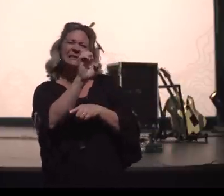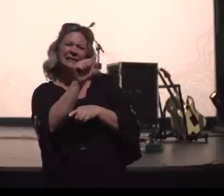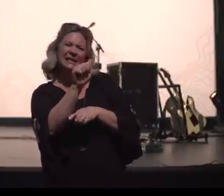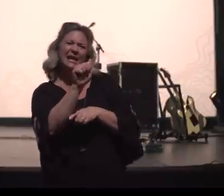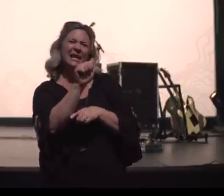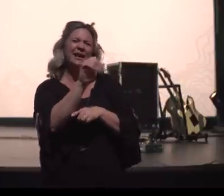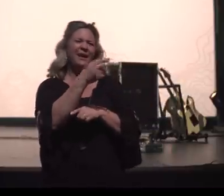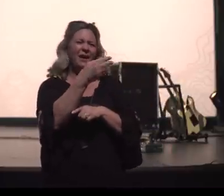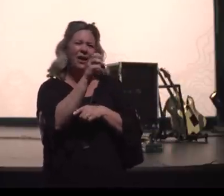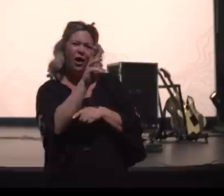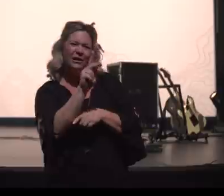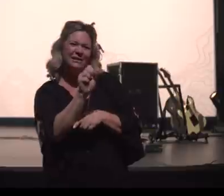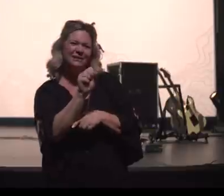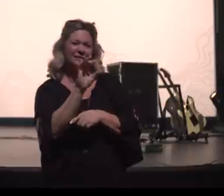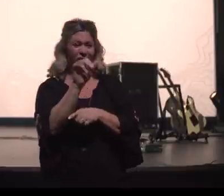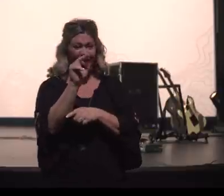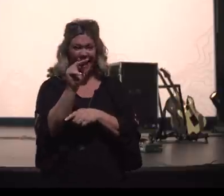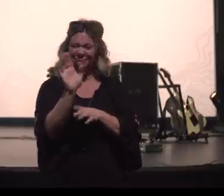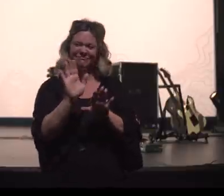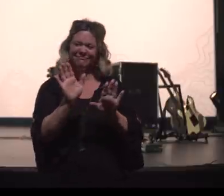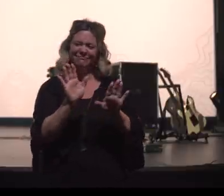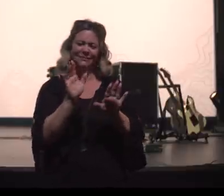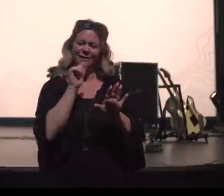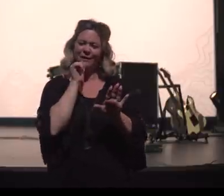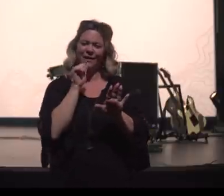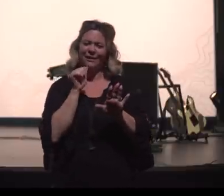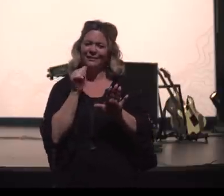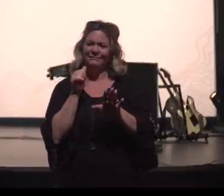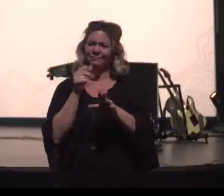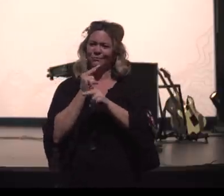do that, all right? No way.